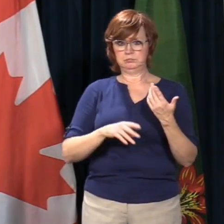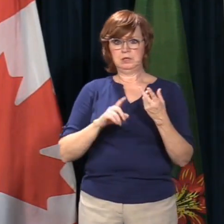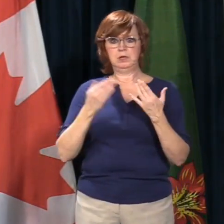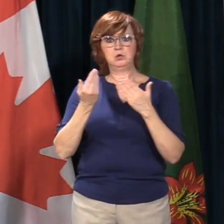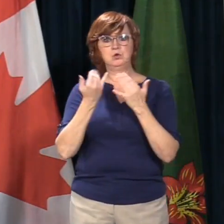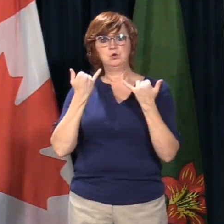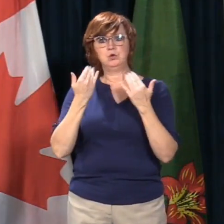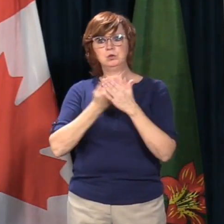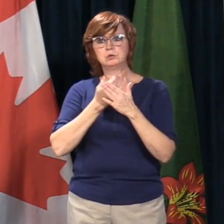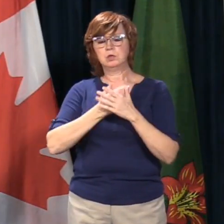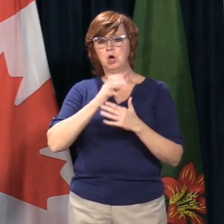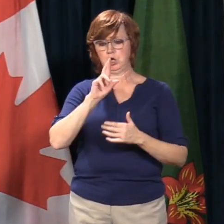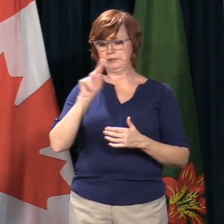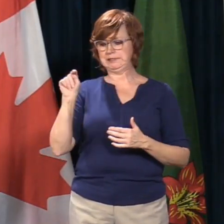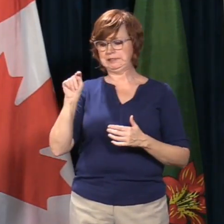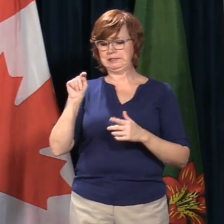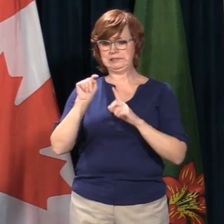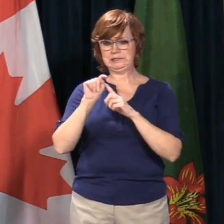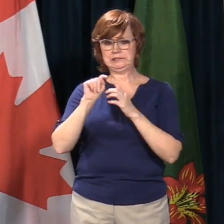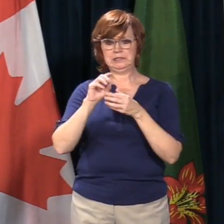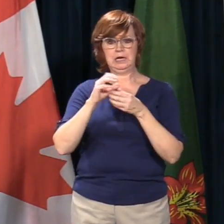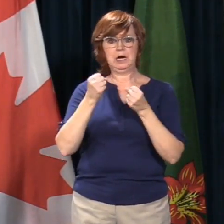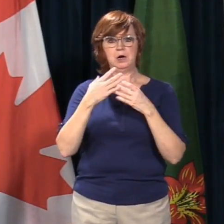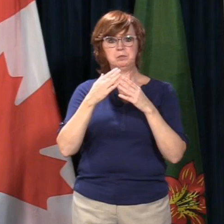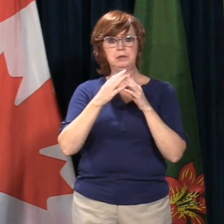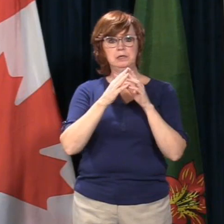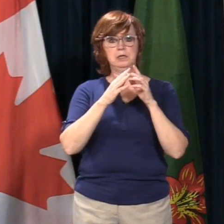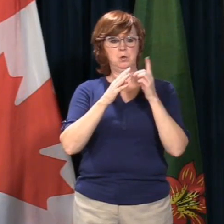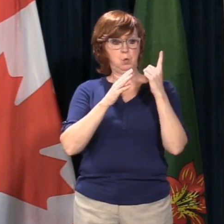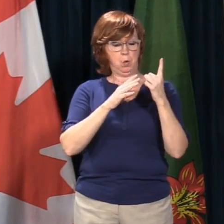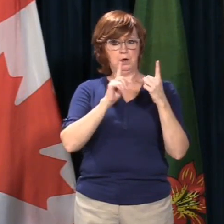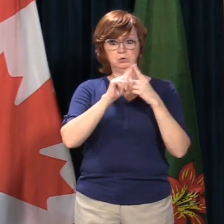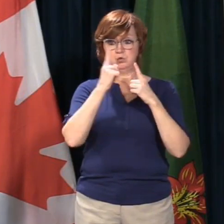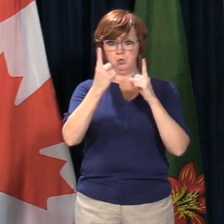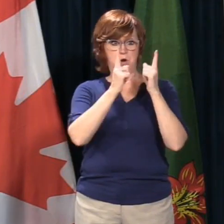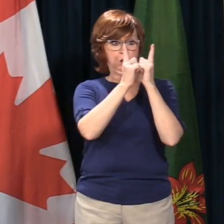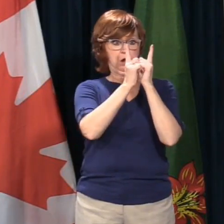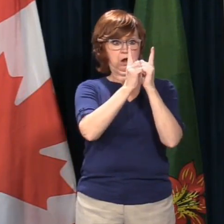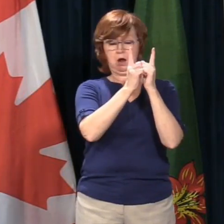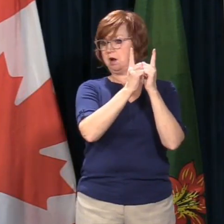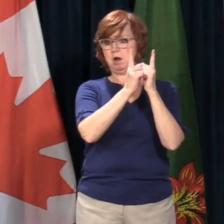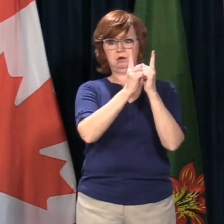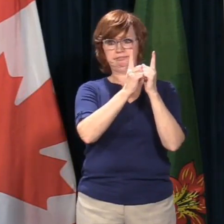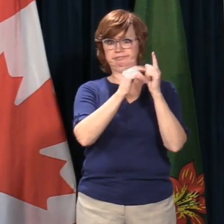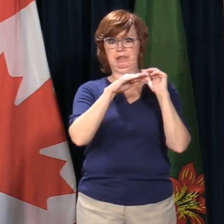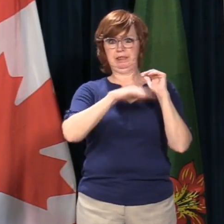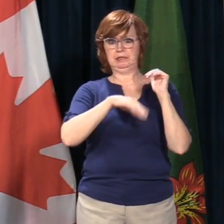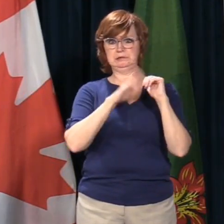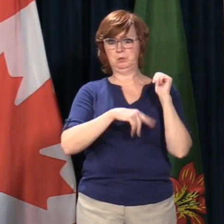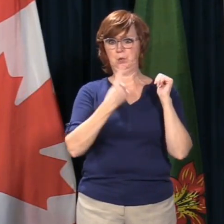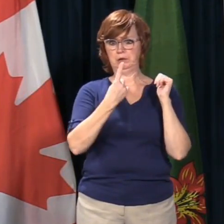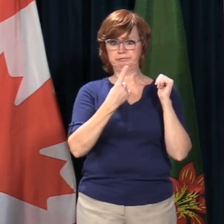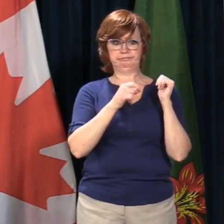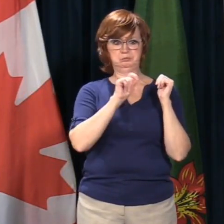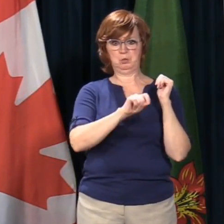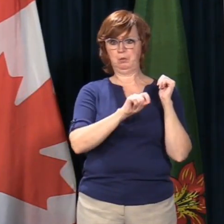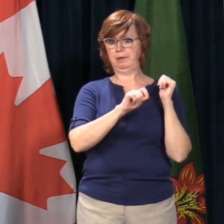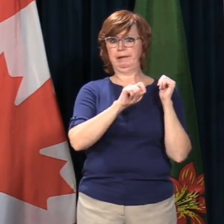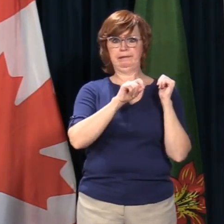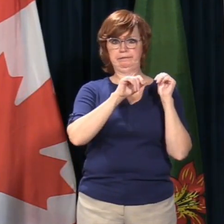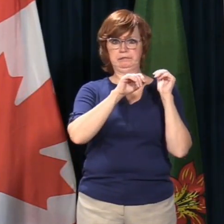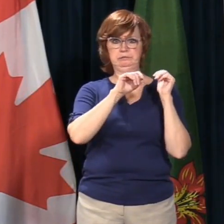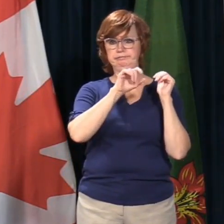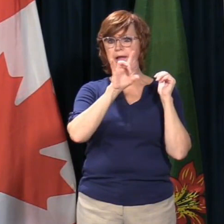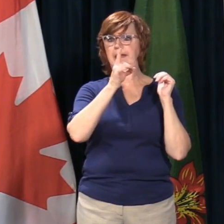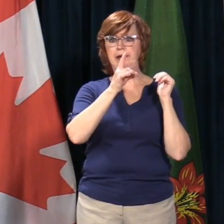the effective rate of spread, is under 1. That is a good news story. It means that we are looking like we are